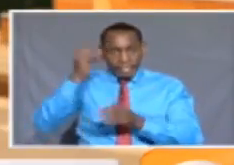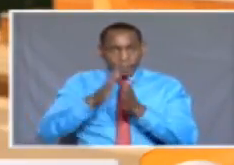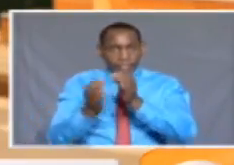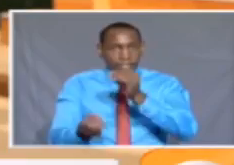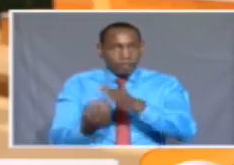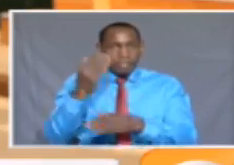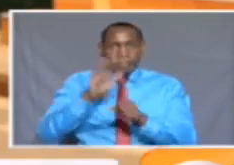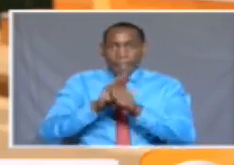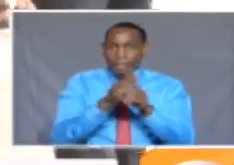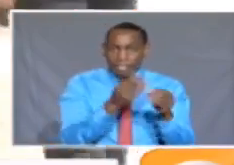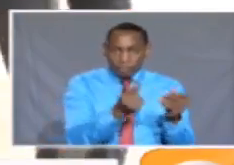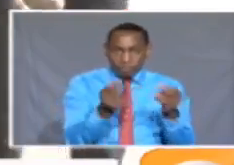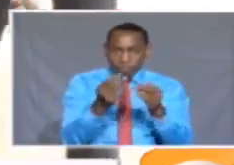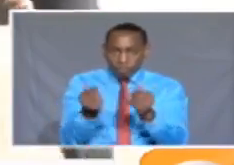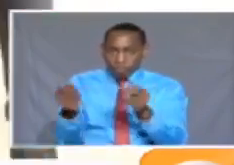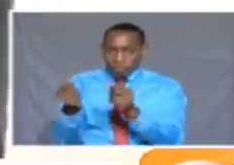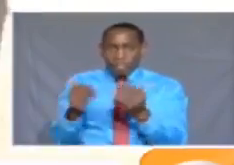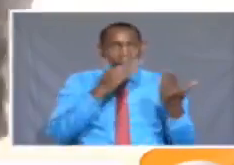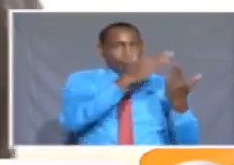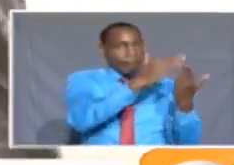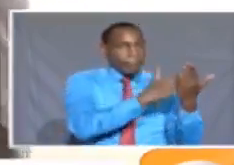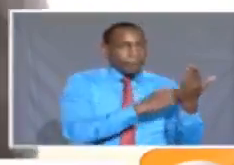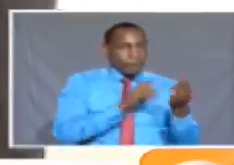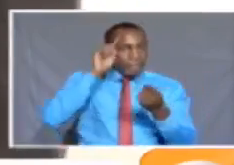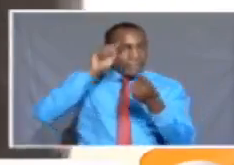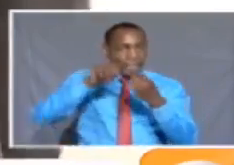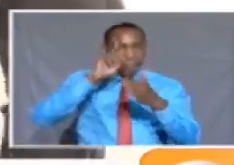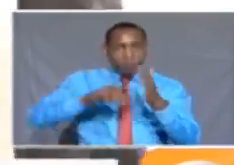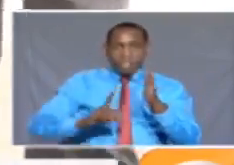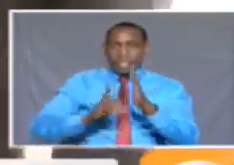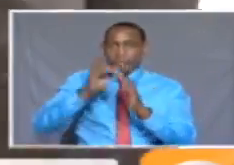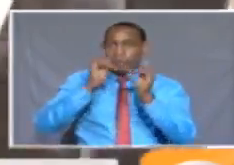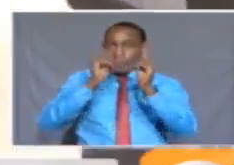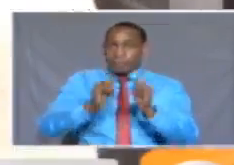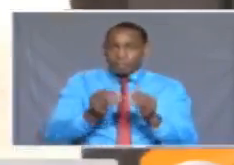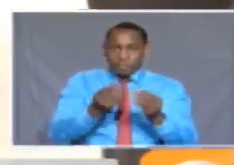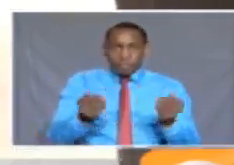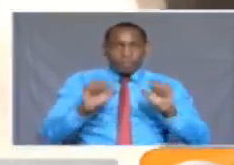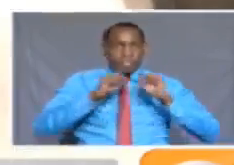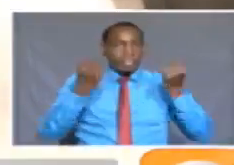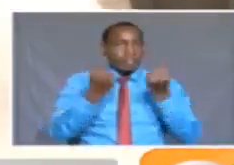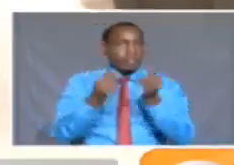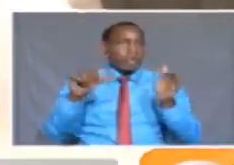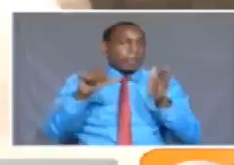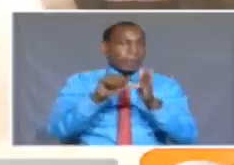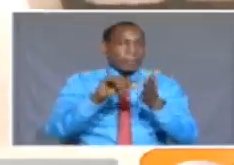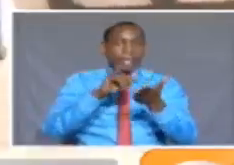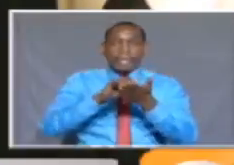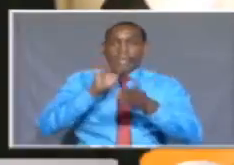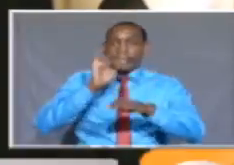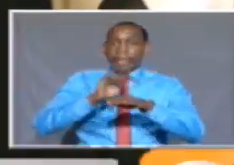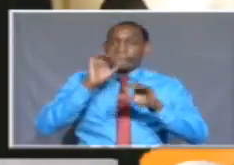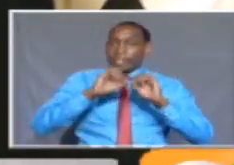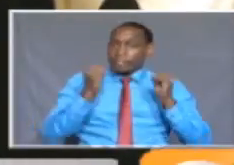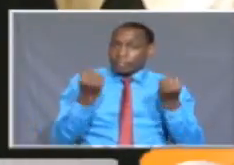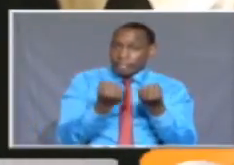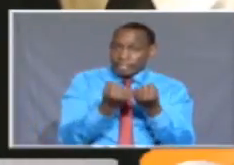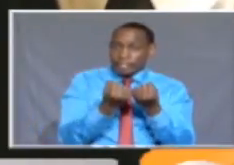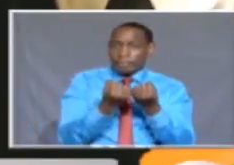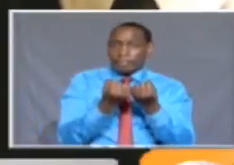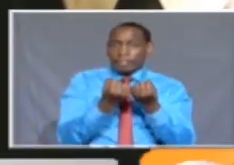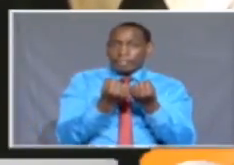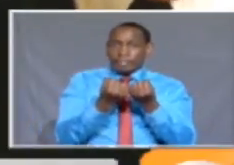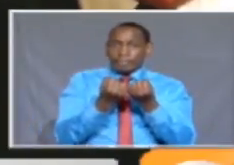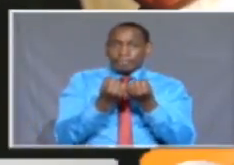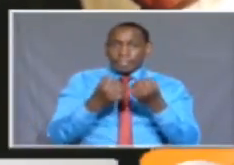many solutions. The curriculum aims to develop a new way of tackling the social problems that affect our society.